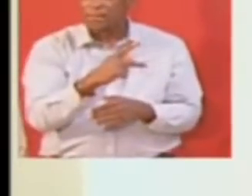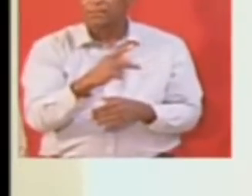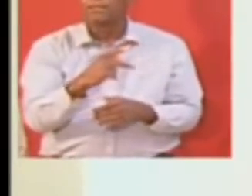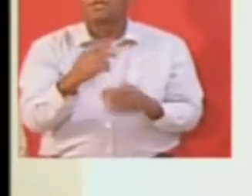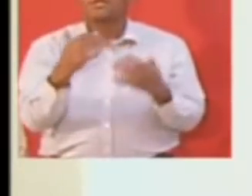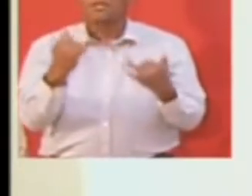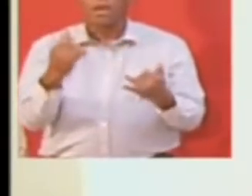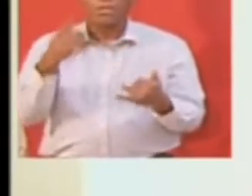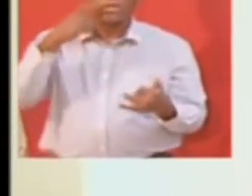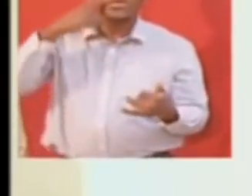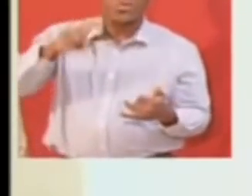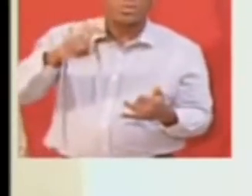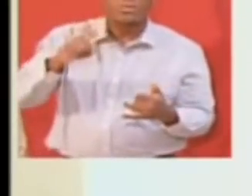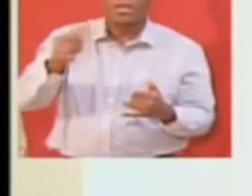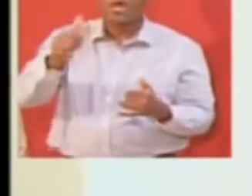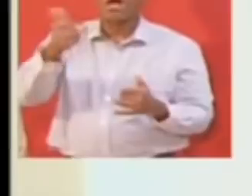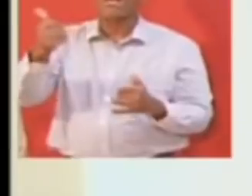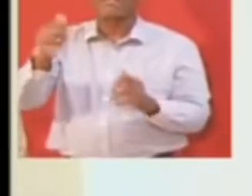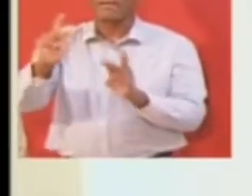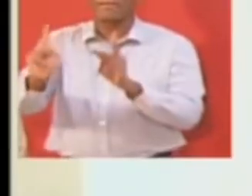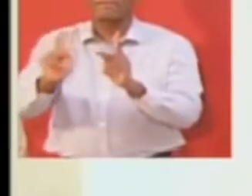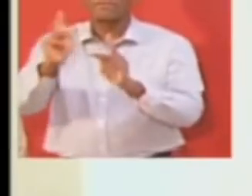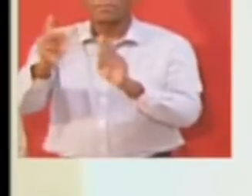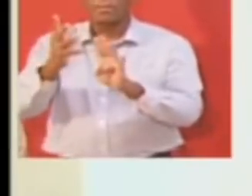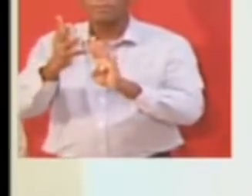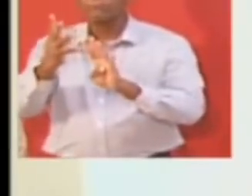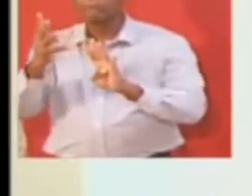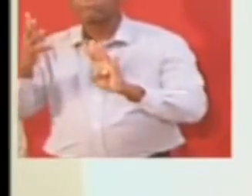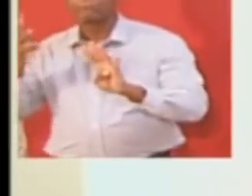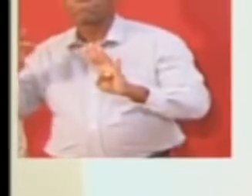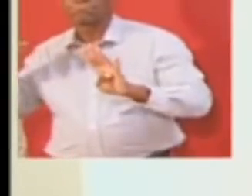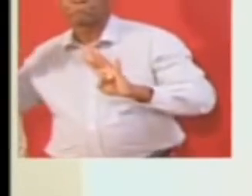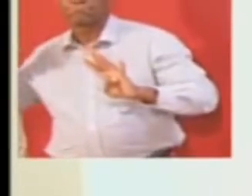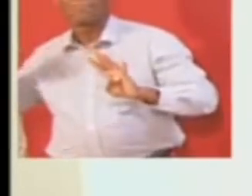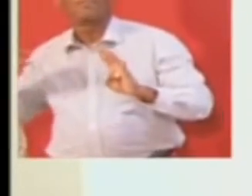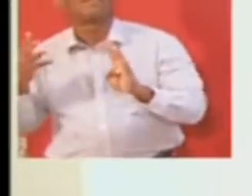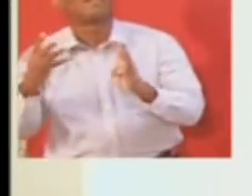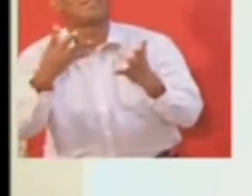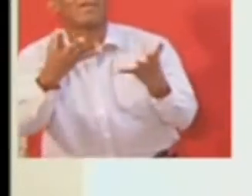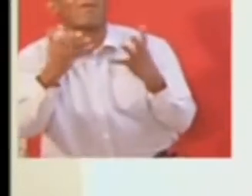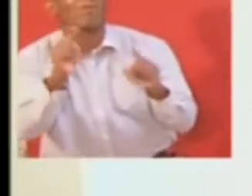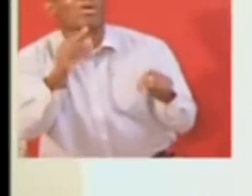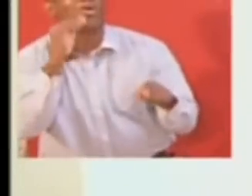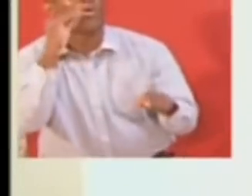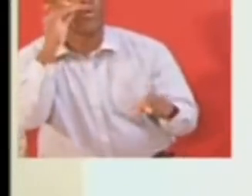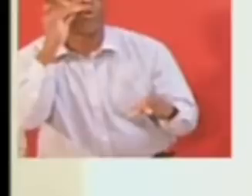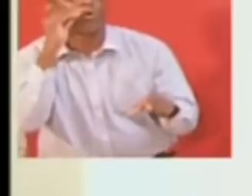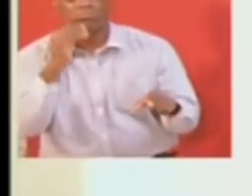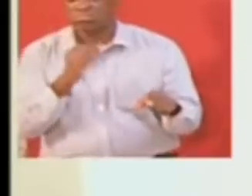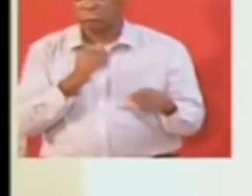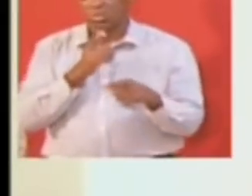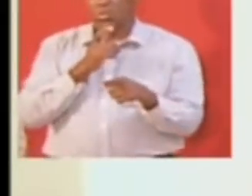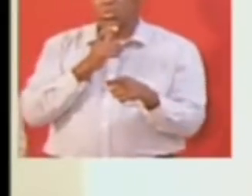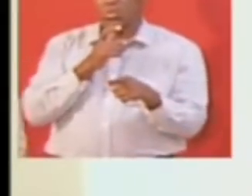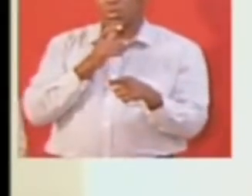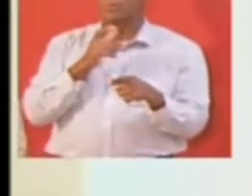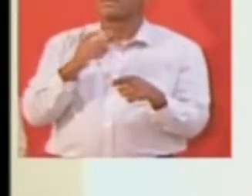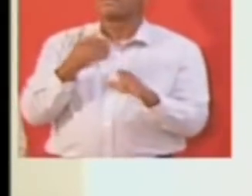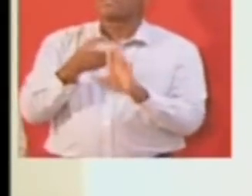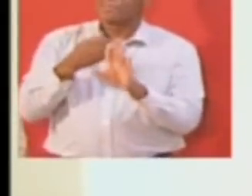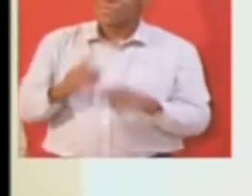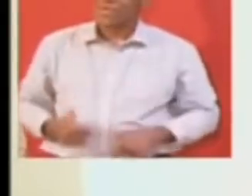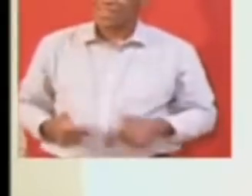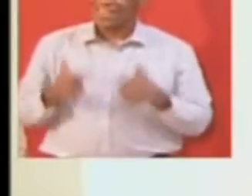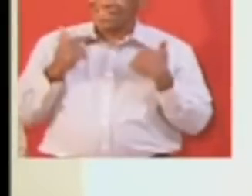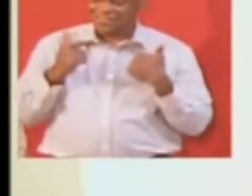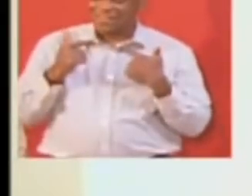people are joining the lines, and these are people who have been resident abroad and are now determining that the best